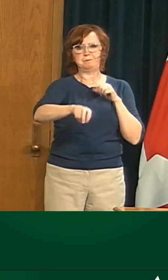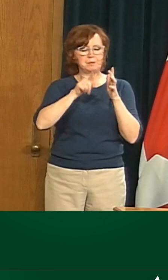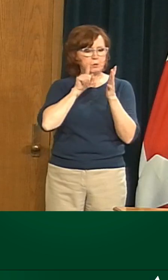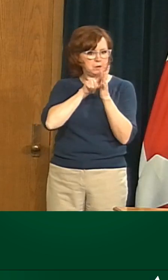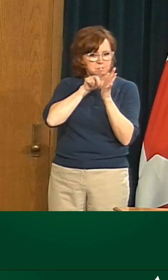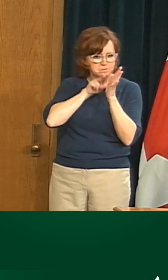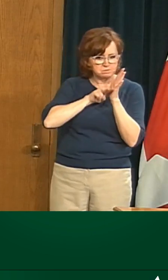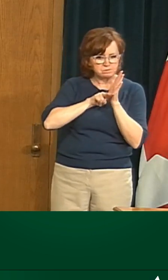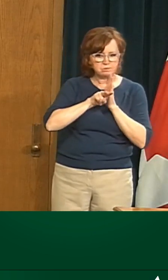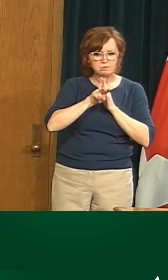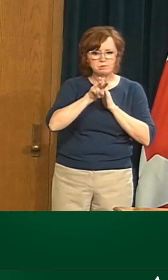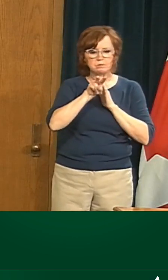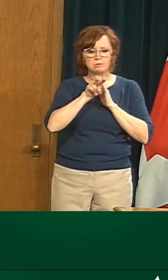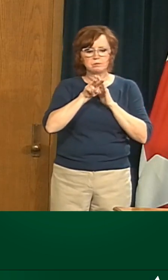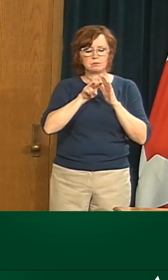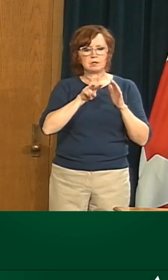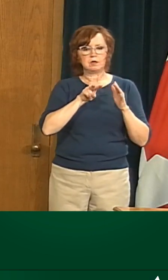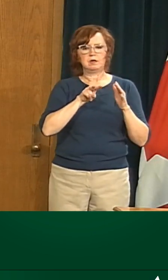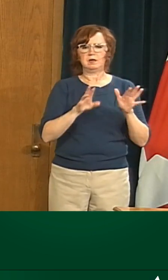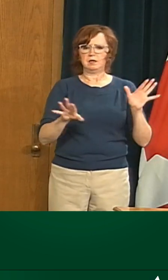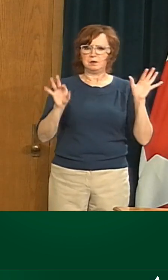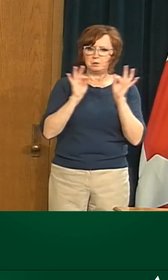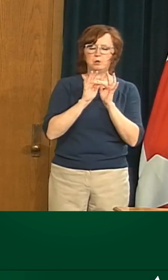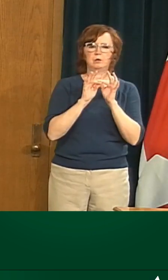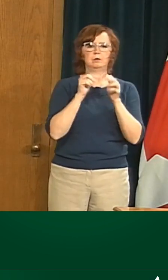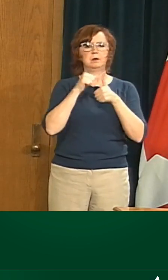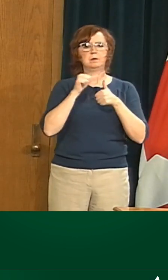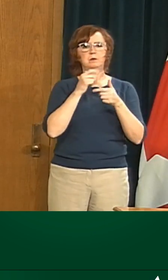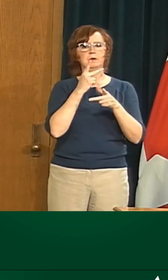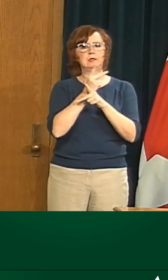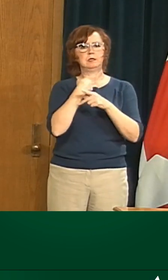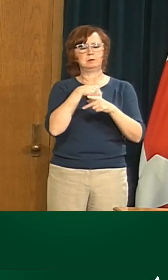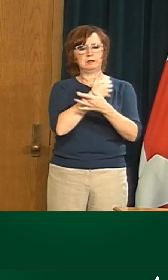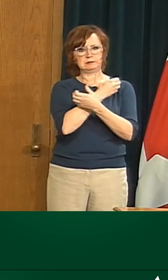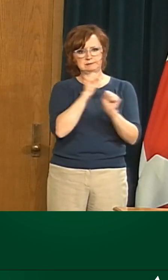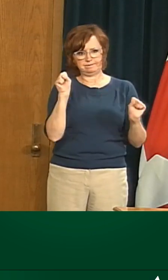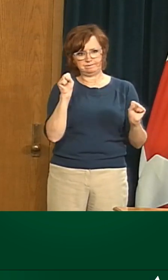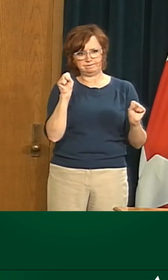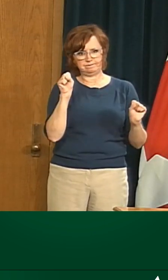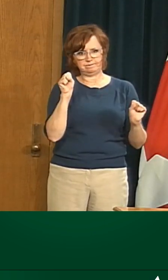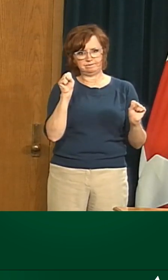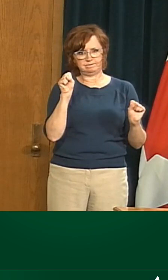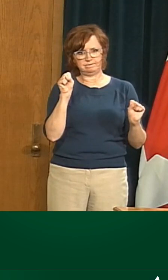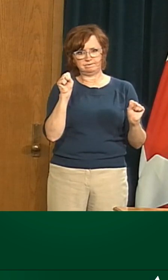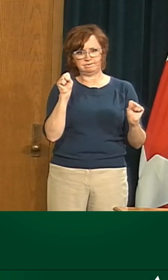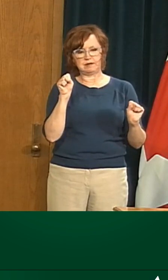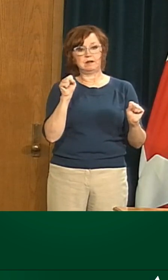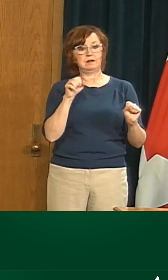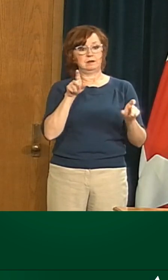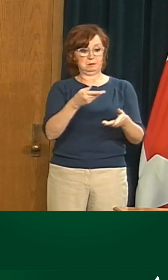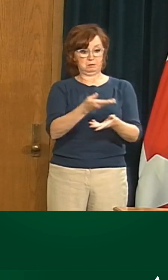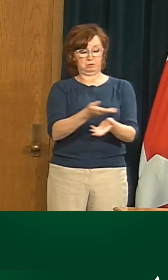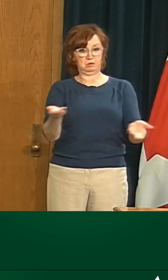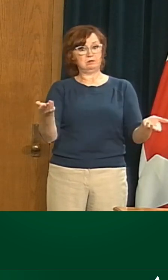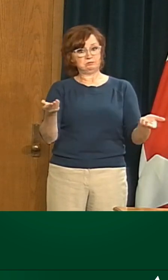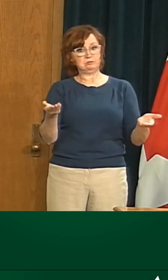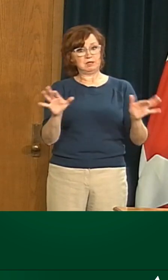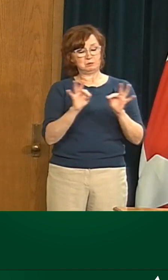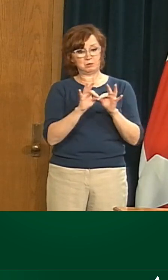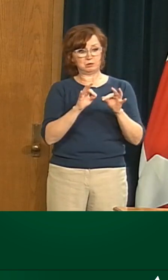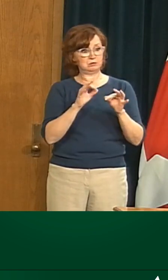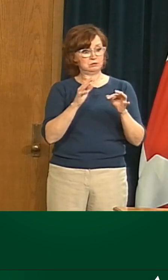primarily about keeping Saskatchewan residents safe, but it also is focused with finding that right path, finding the path of how we